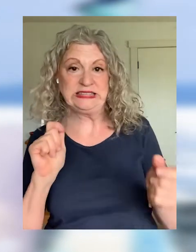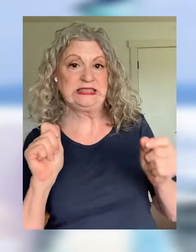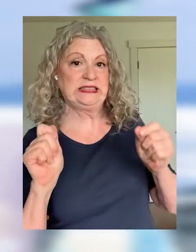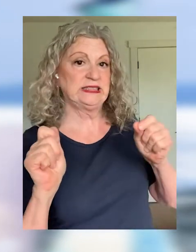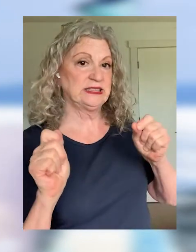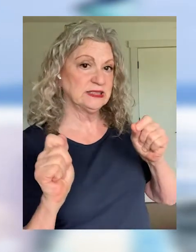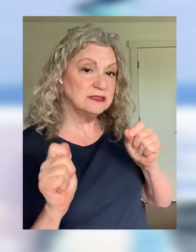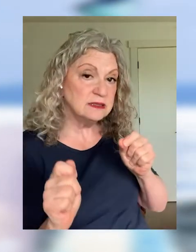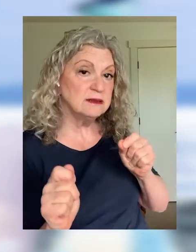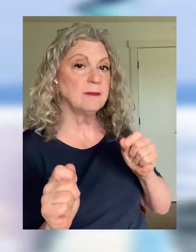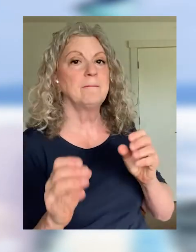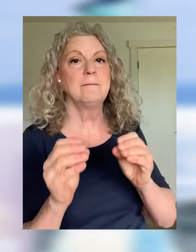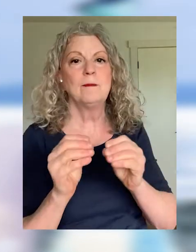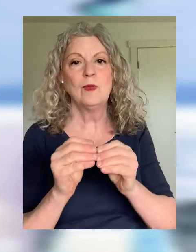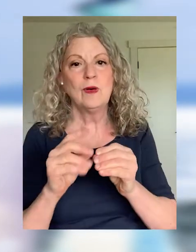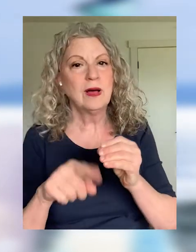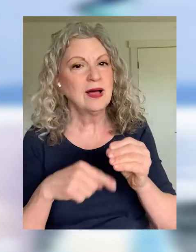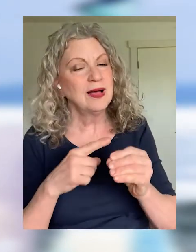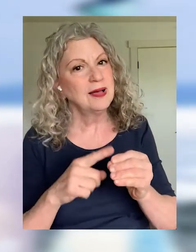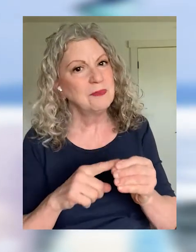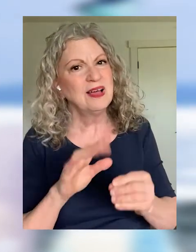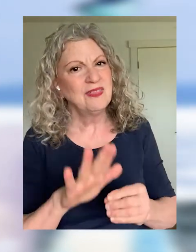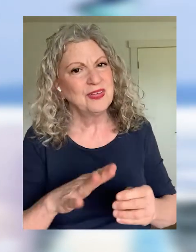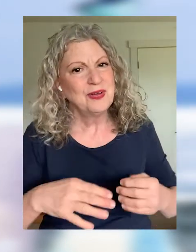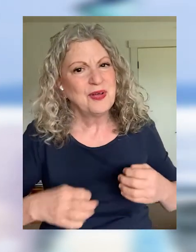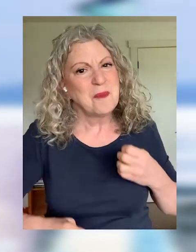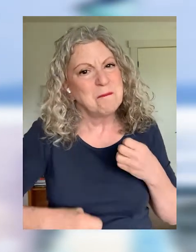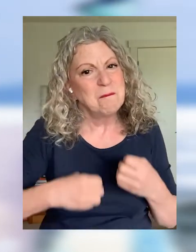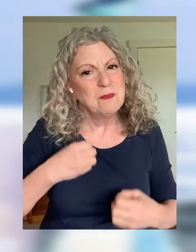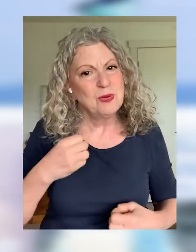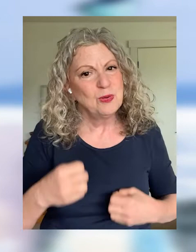shape-shifted, and it's much more about the kids' emotional health.